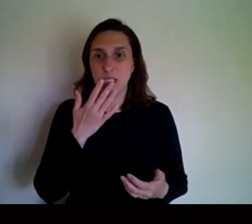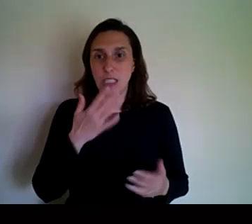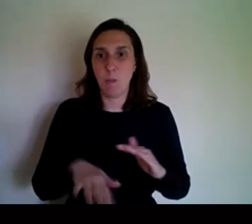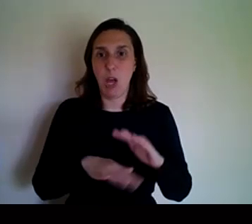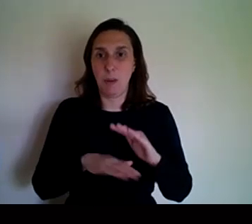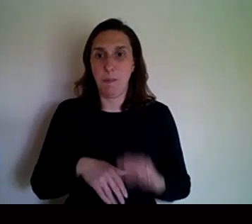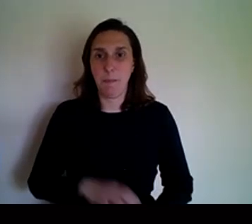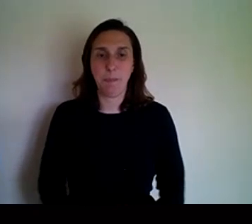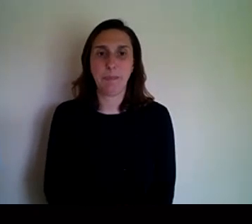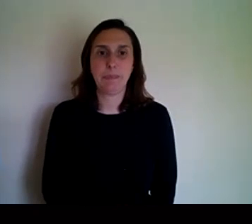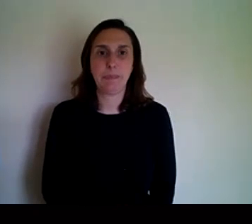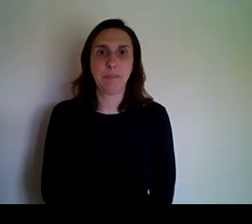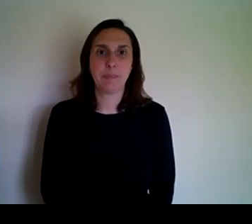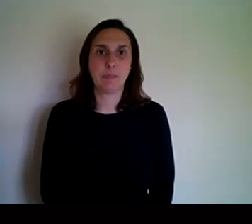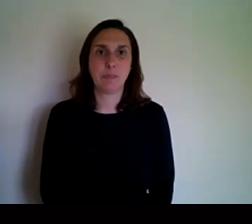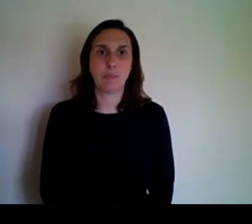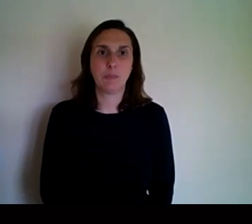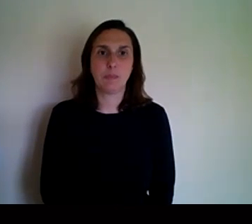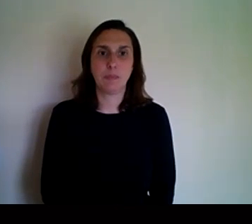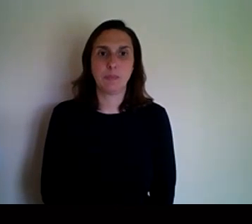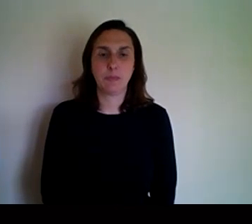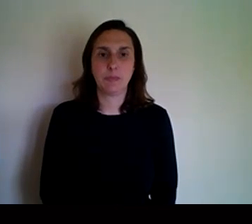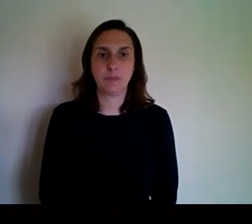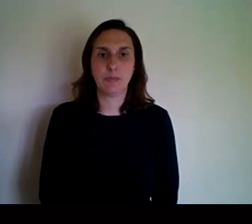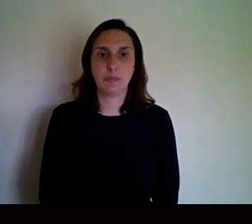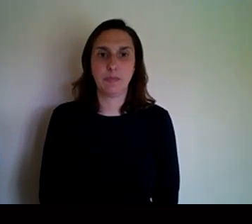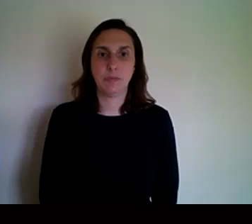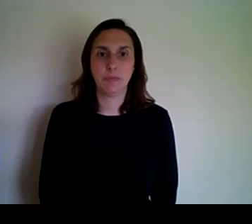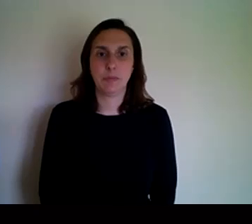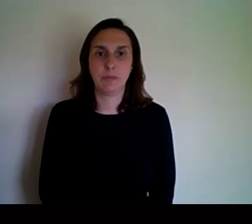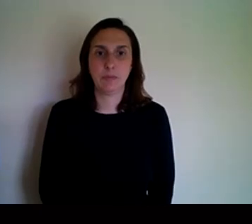this one. So we're going to bring these together.